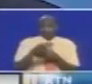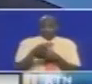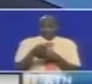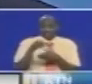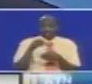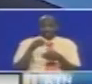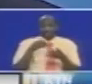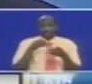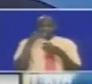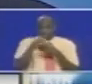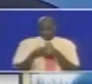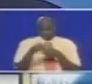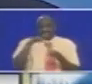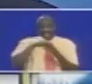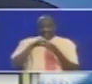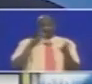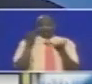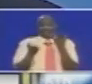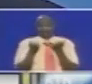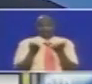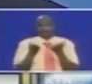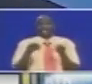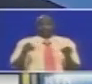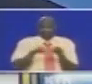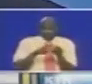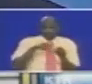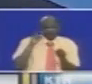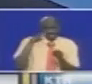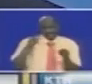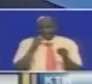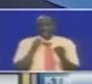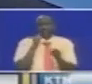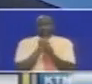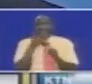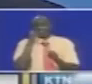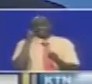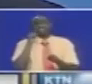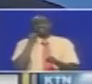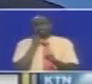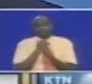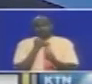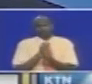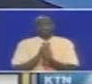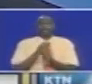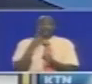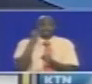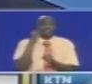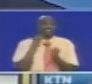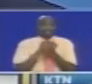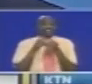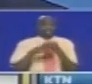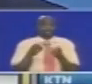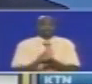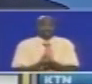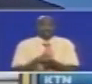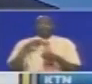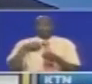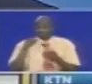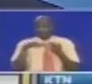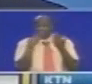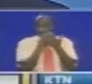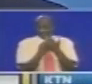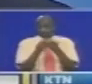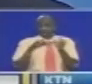back, but also to prepare how we can do a better job in 2017. So I want to appeal to the core